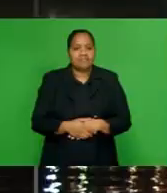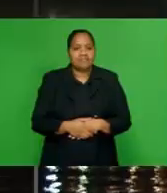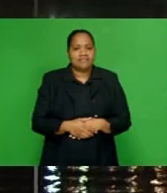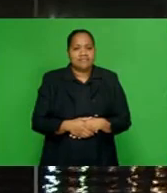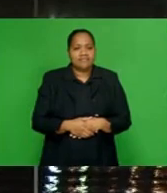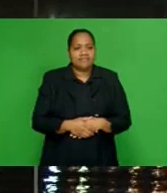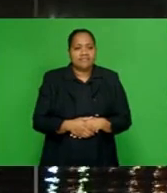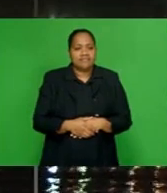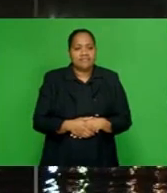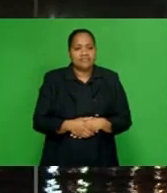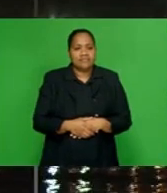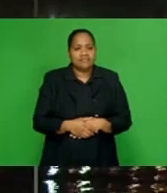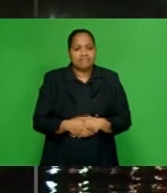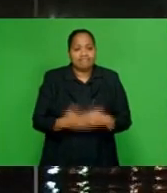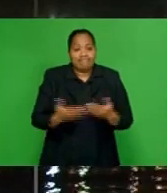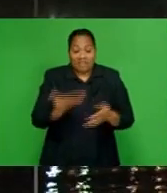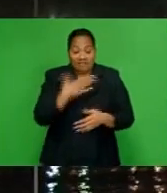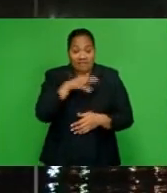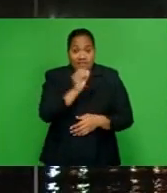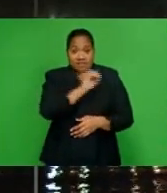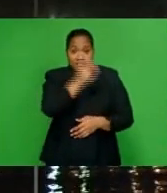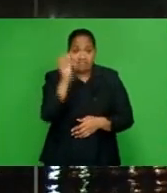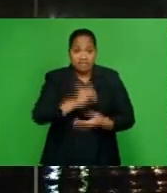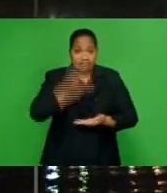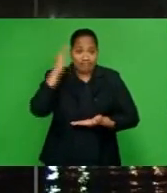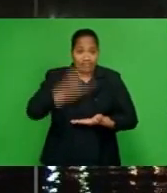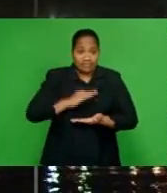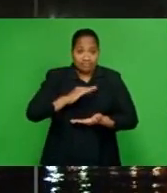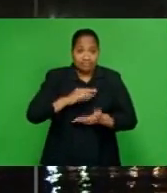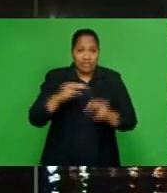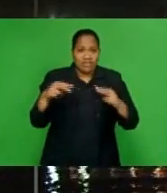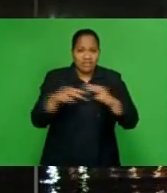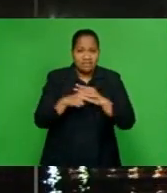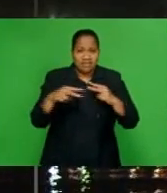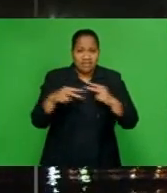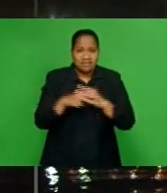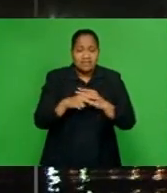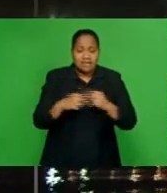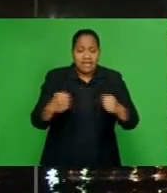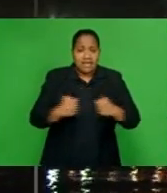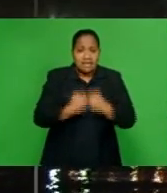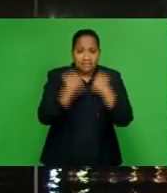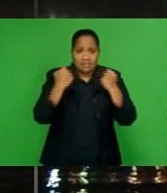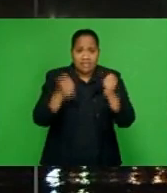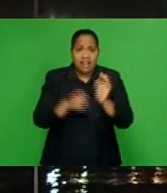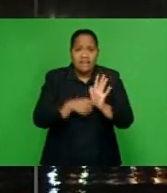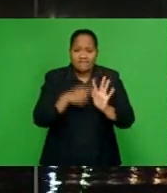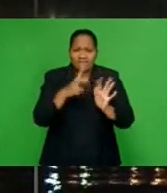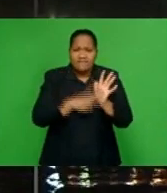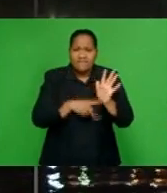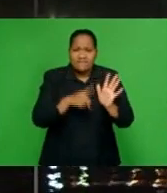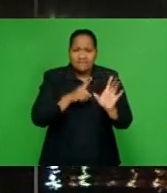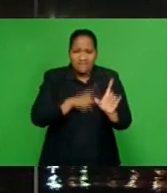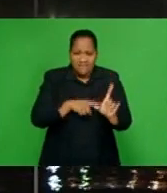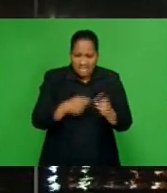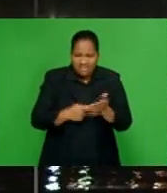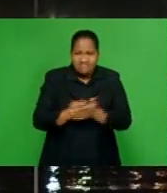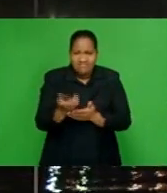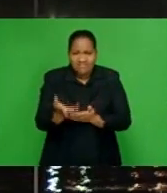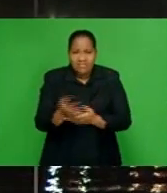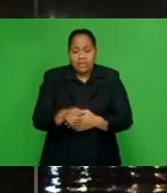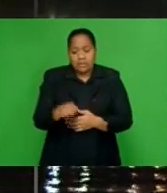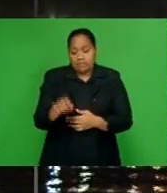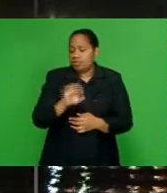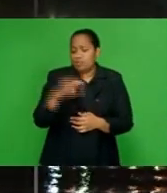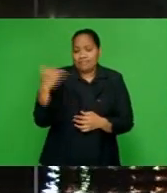News. Despite a 50% reduction in the motor vehicle accident levy, the Accident Compensation Commission says this will not affect